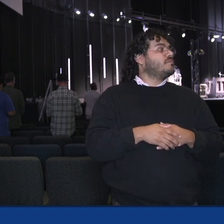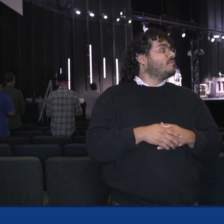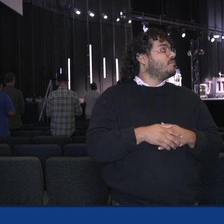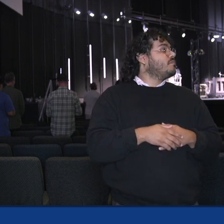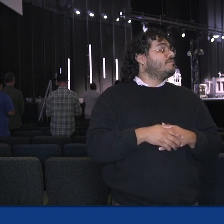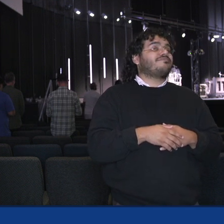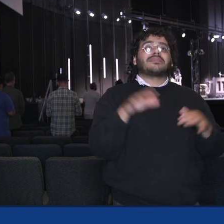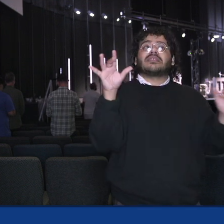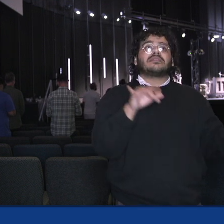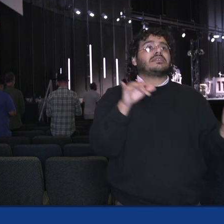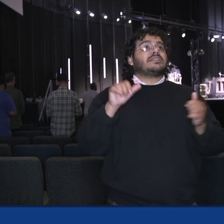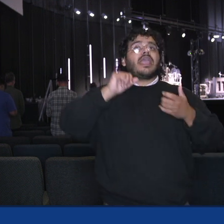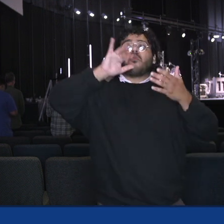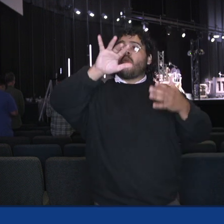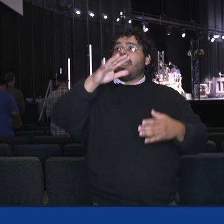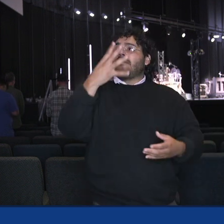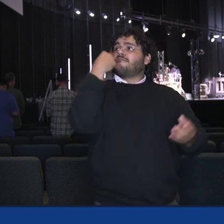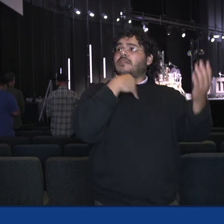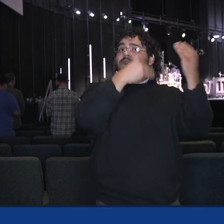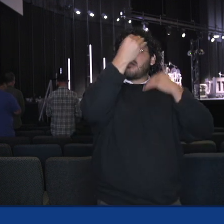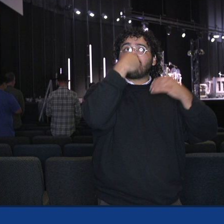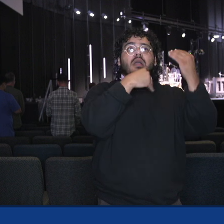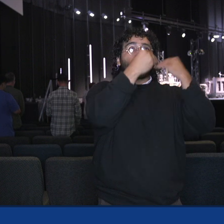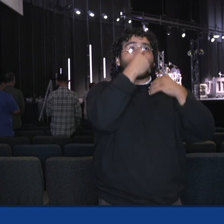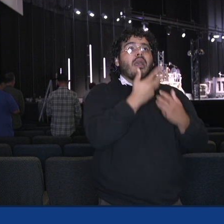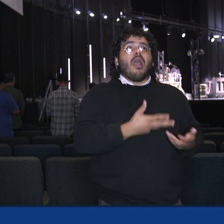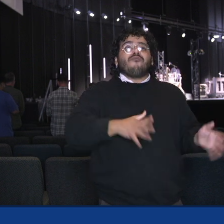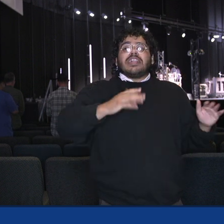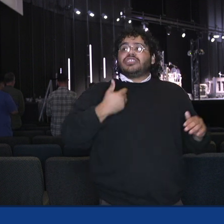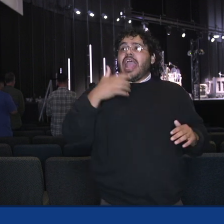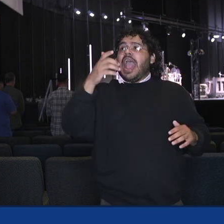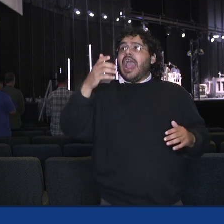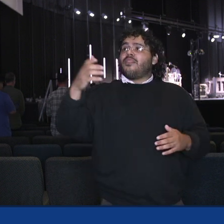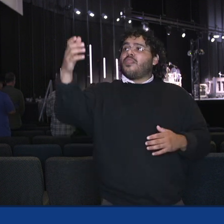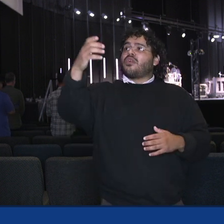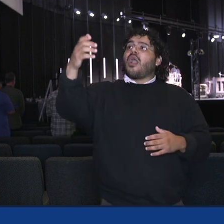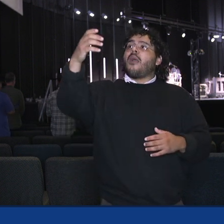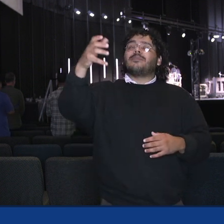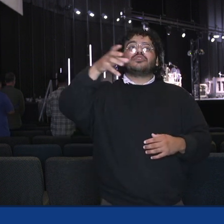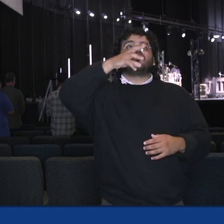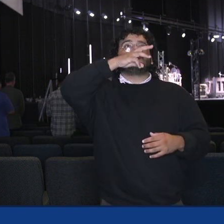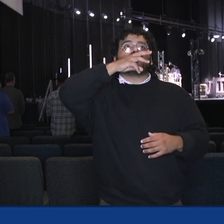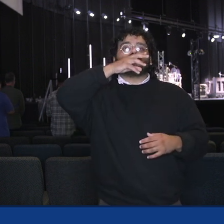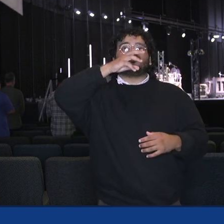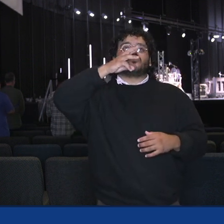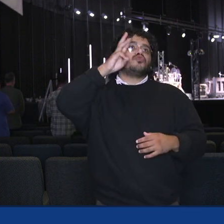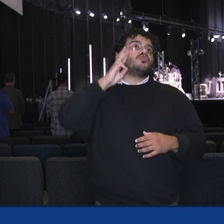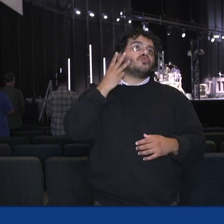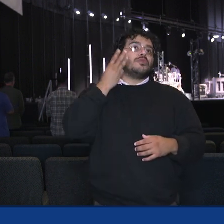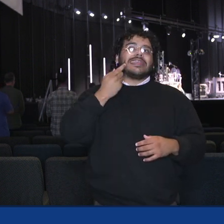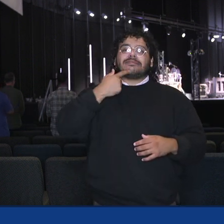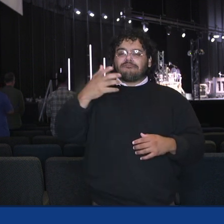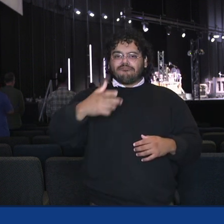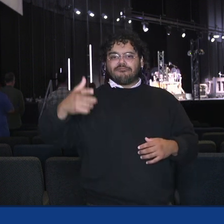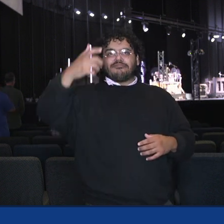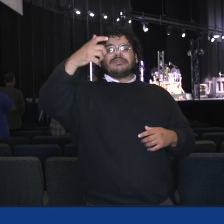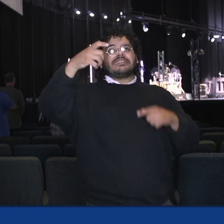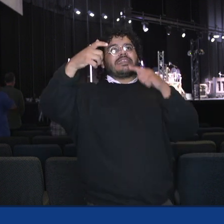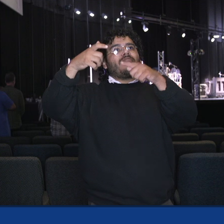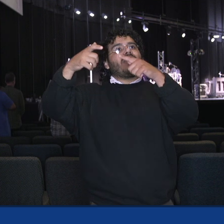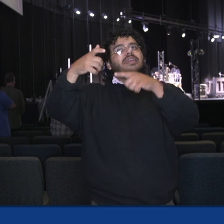In the same way, after he took the cup, saying, "This cup is the new